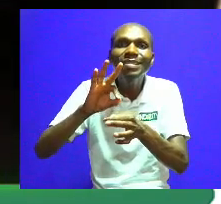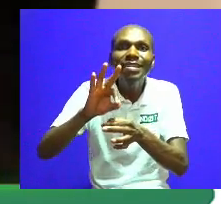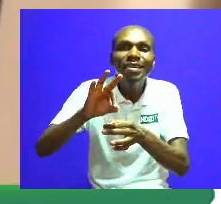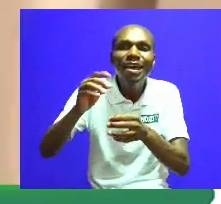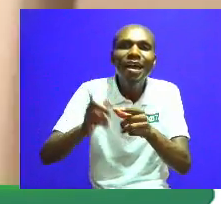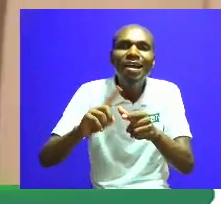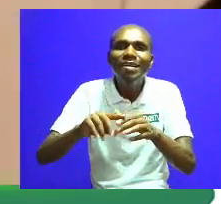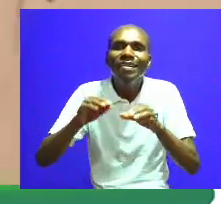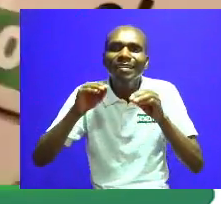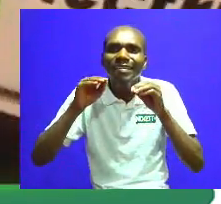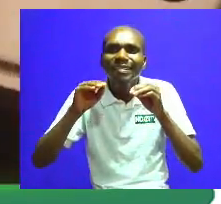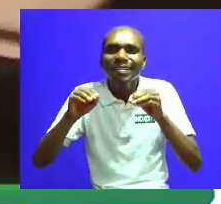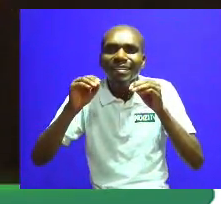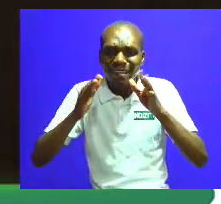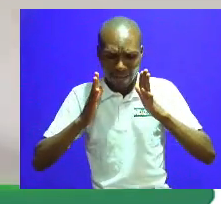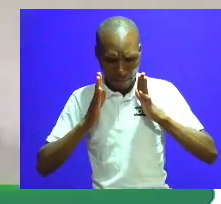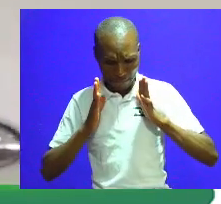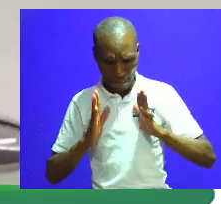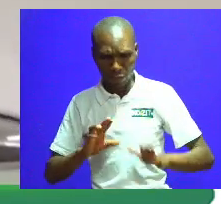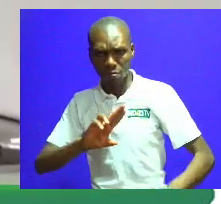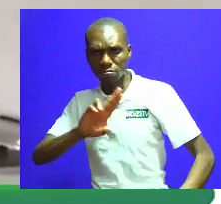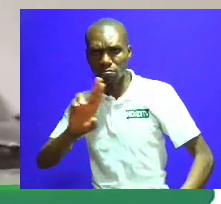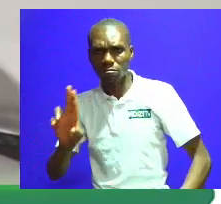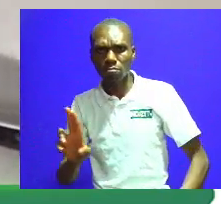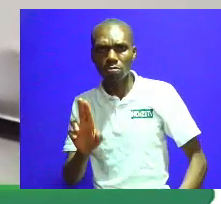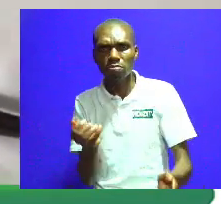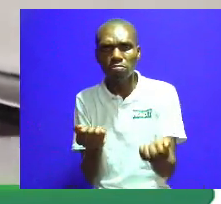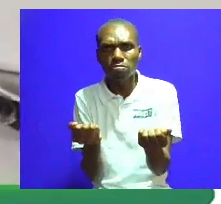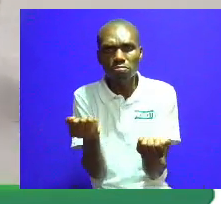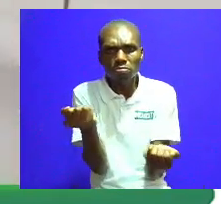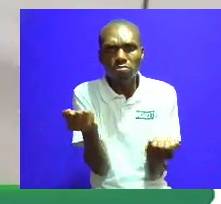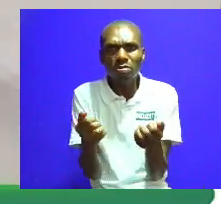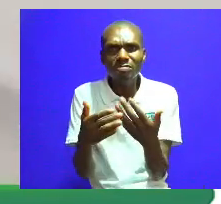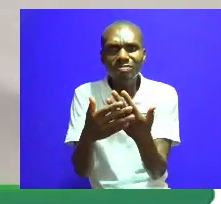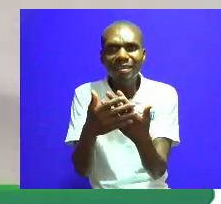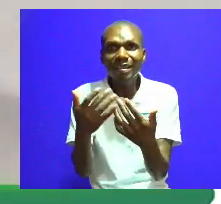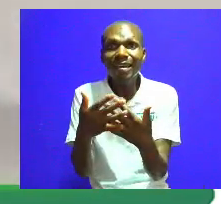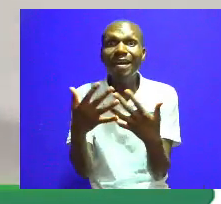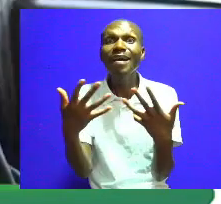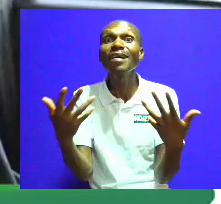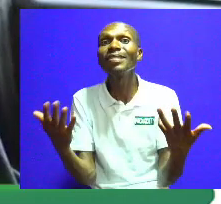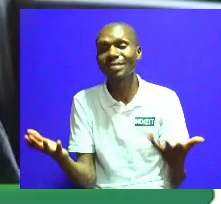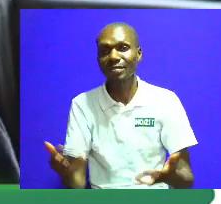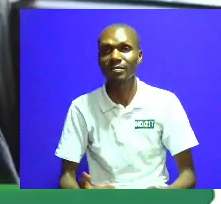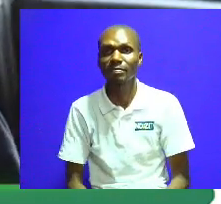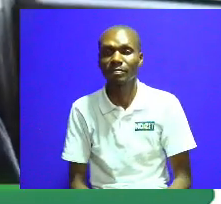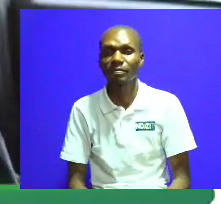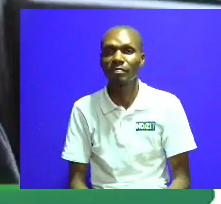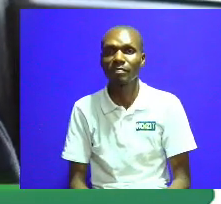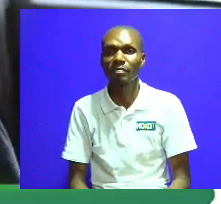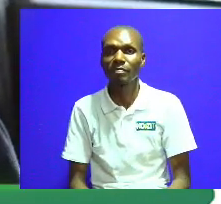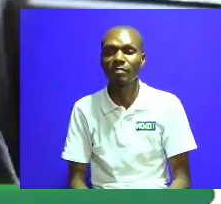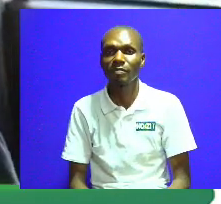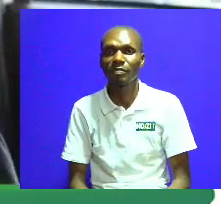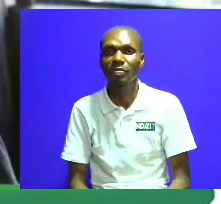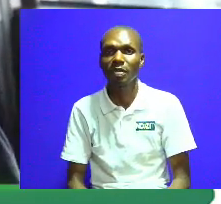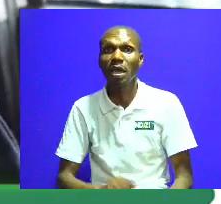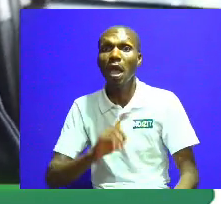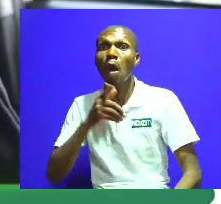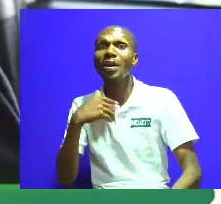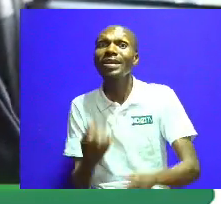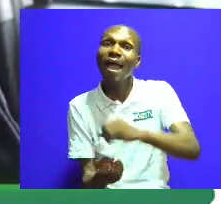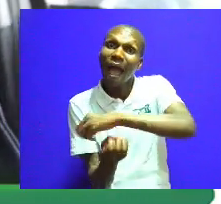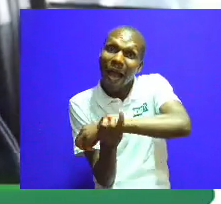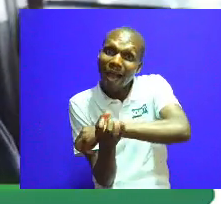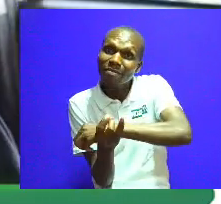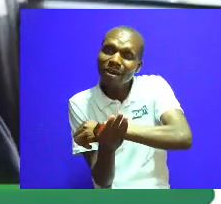kutumika chigali bunechi. Ase nchira ayamu yokorenda ebi into bitoncho kanaine. I'd really want to challenge everybody else